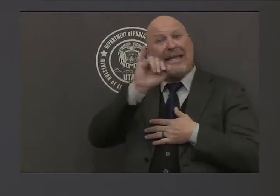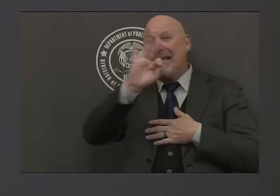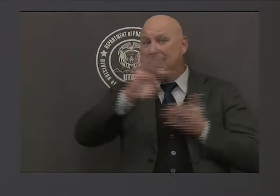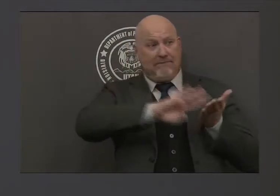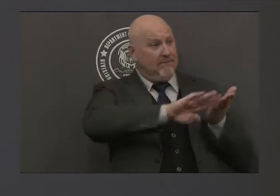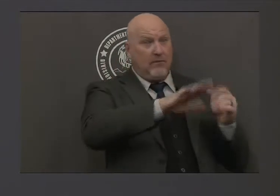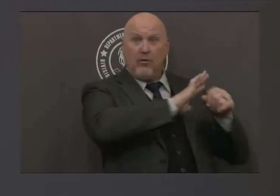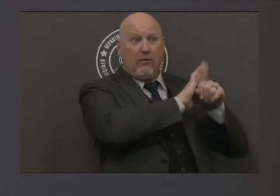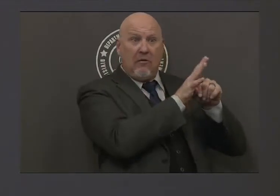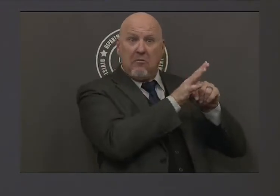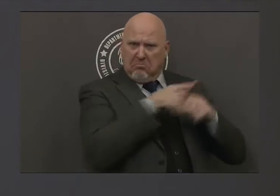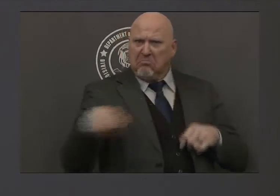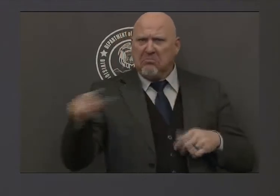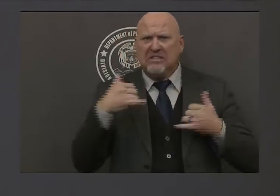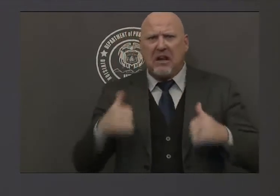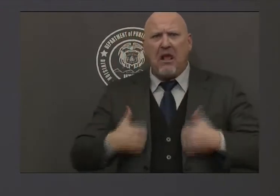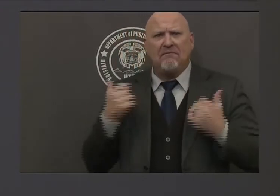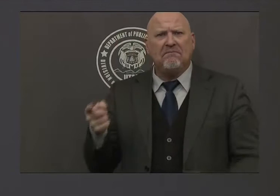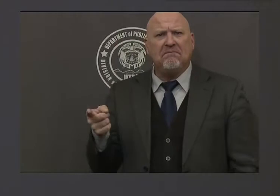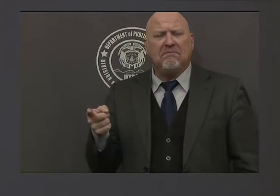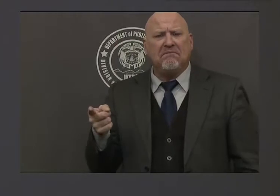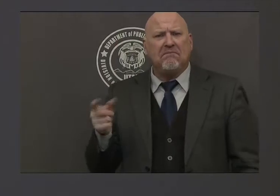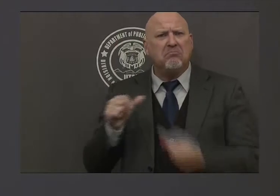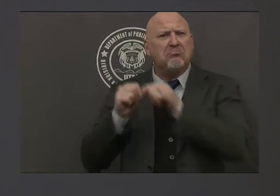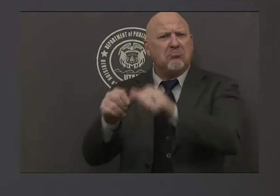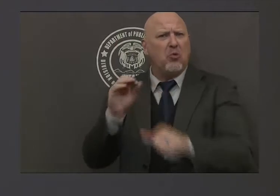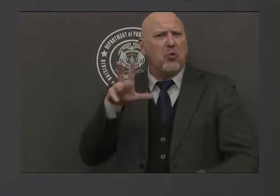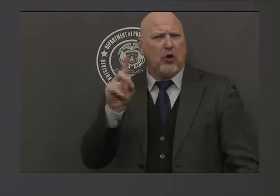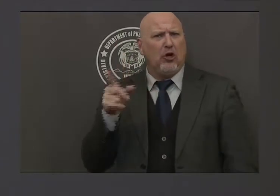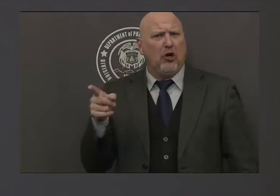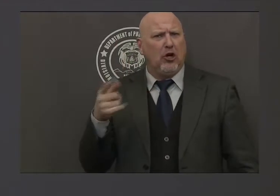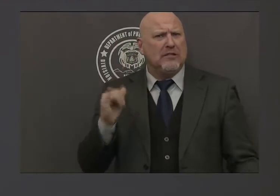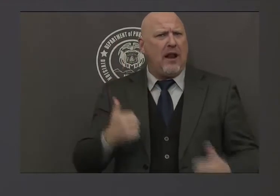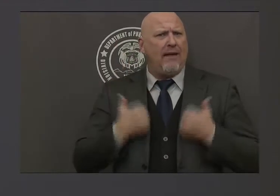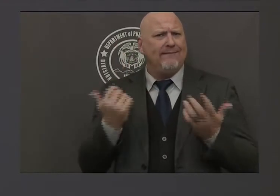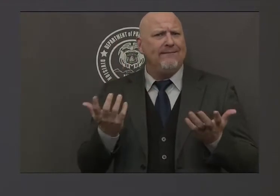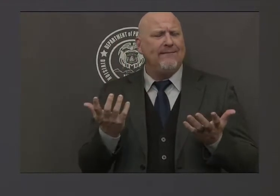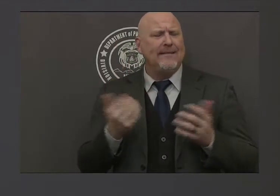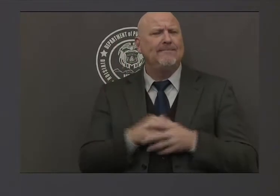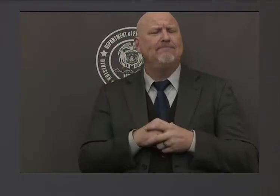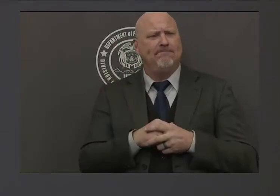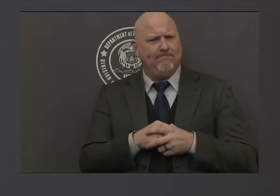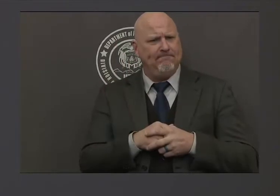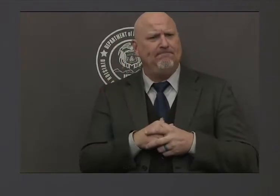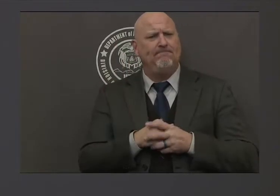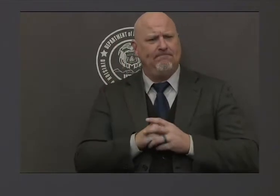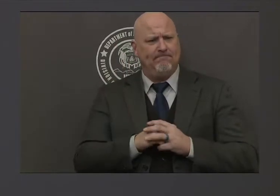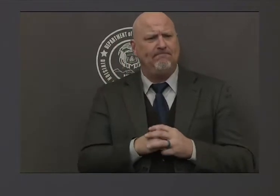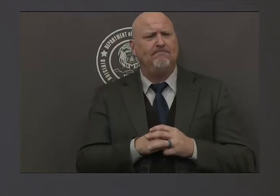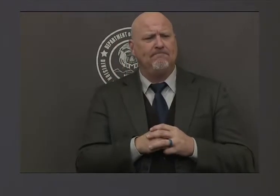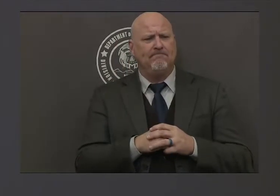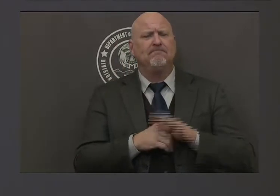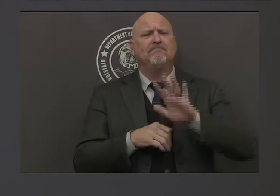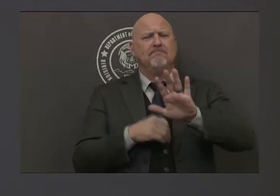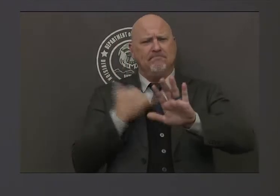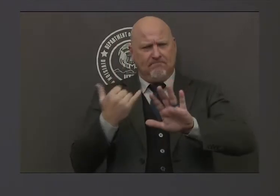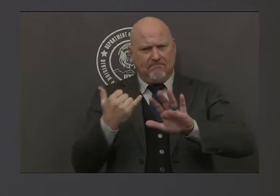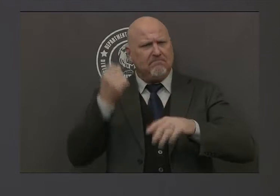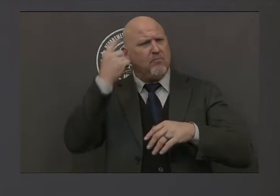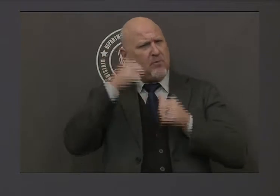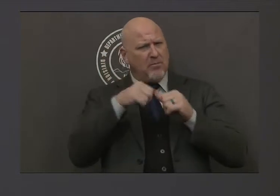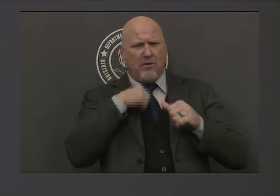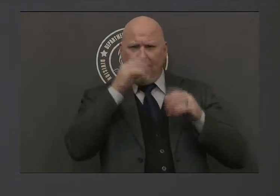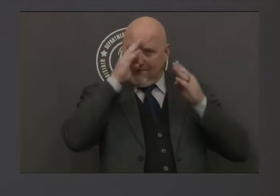We also recognize, as I mentioned earlier, that it's not just about the mortality, but it is about, in fact, some of the other impacts that they have on people's